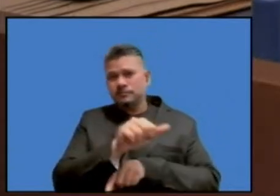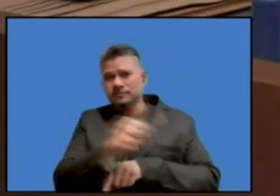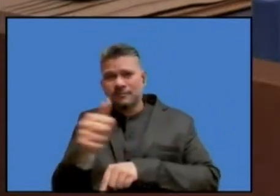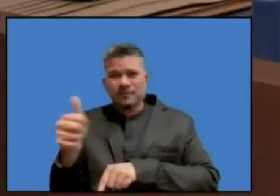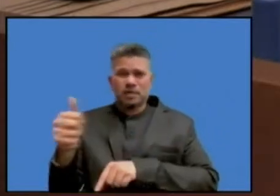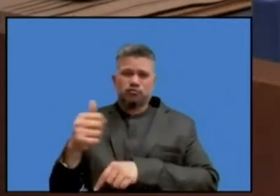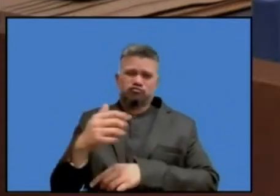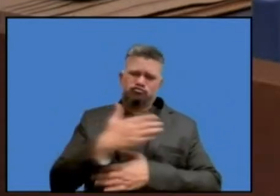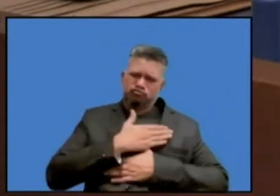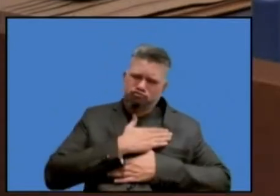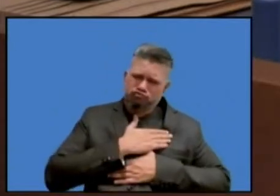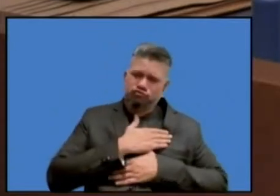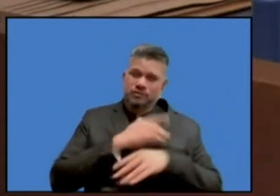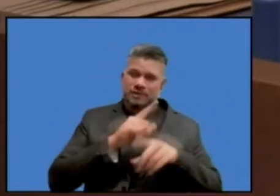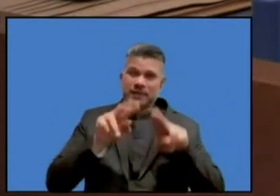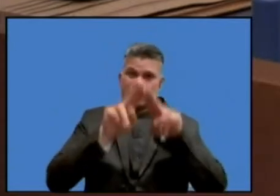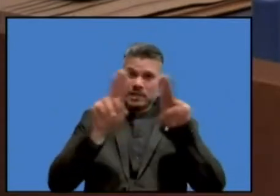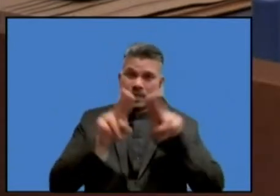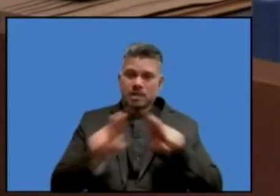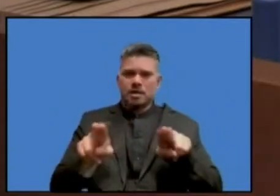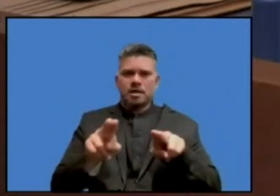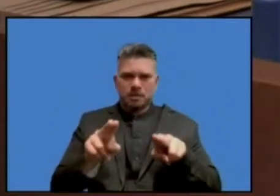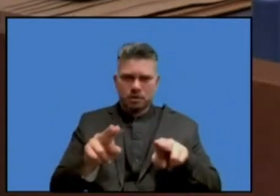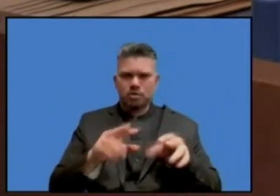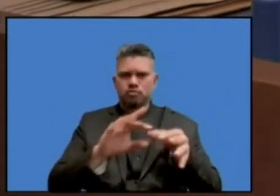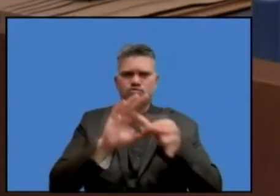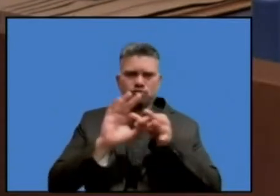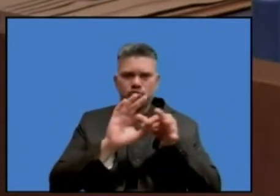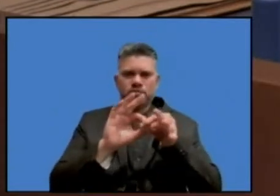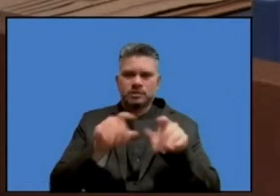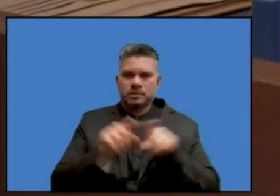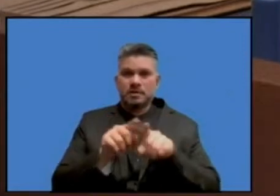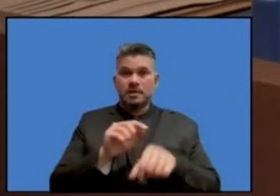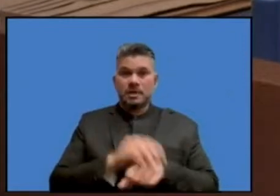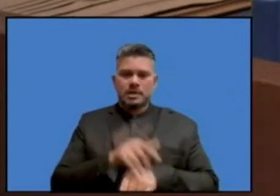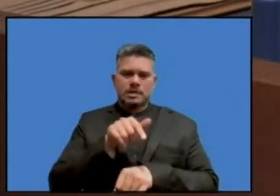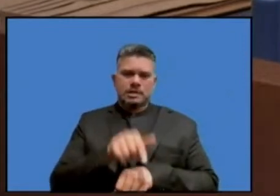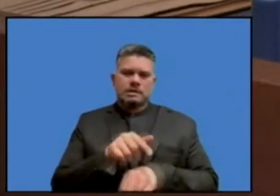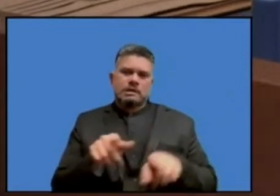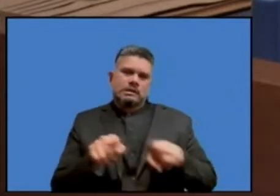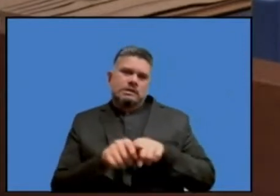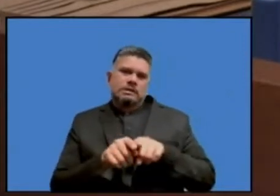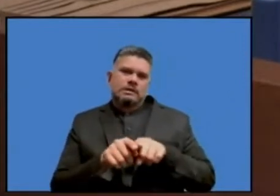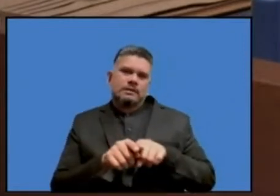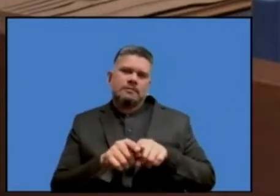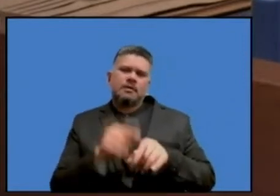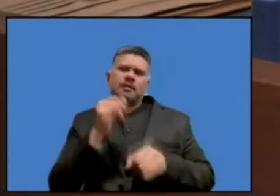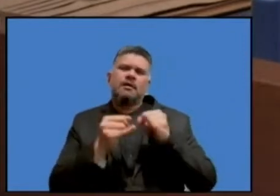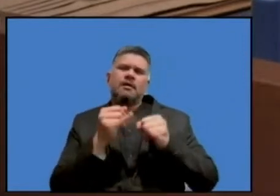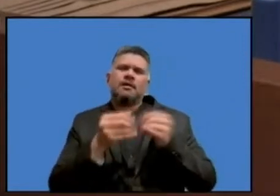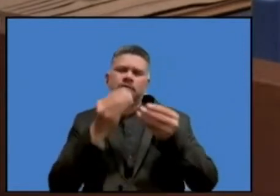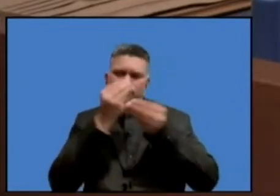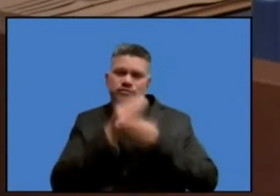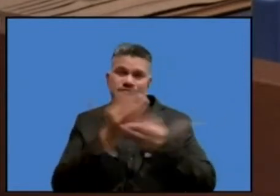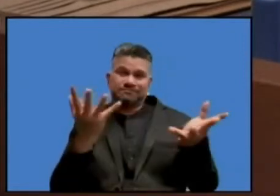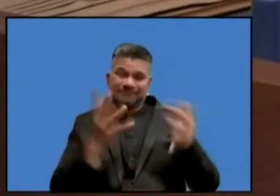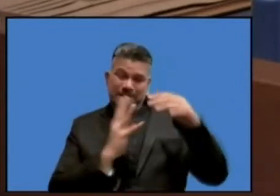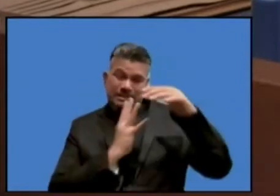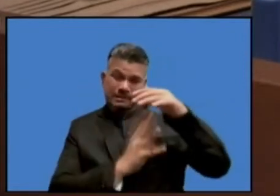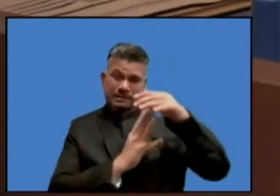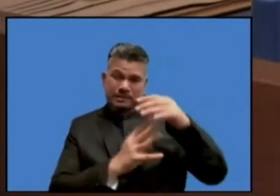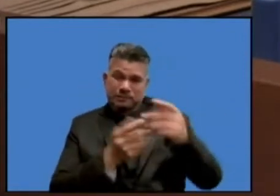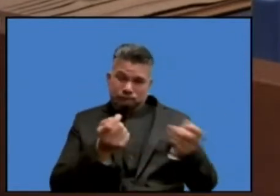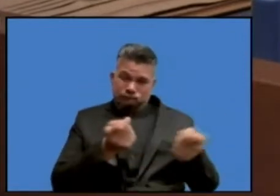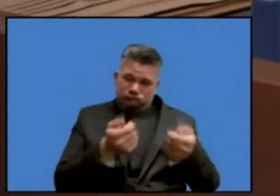cooperation with our bilateral labor agreements. In conclusion, distinguished colleagues, the path to effective migration governance is paved